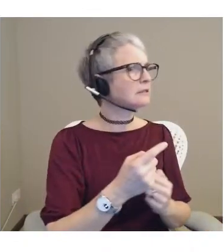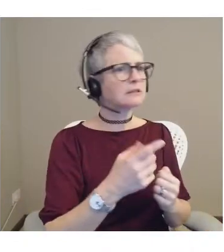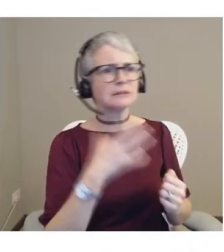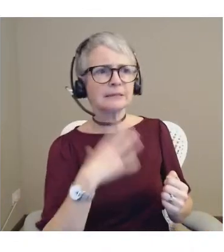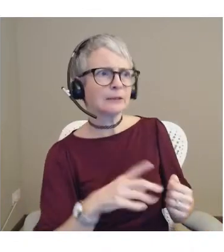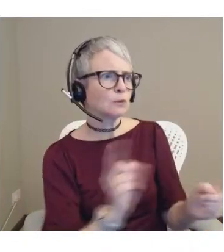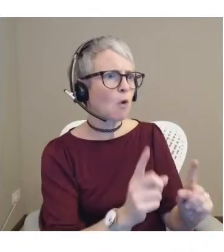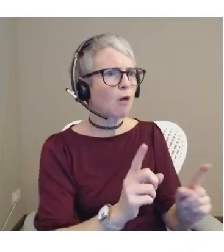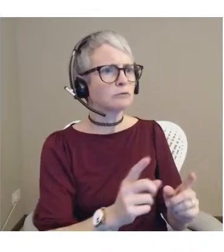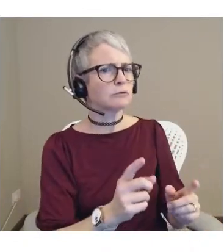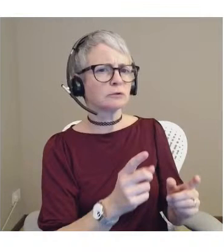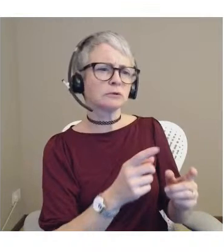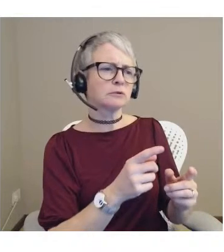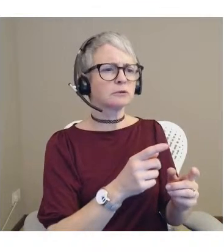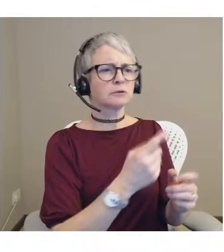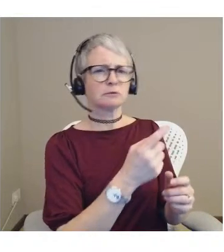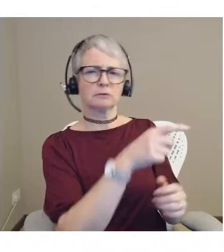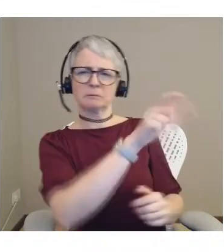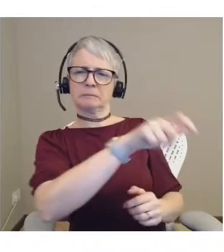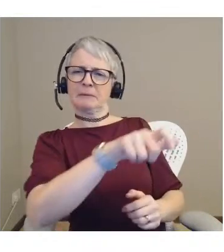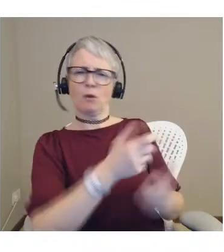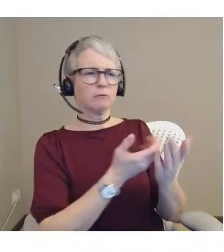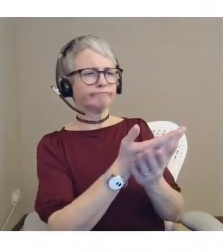the stakeholders. I think in this case,